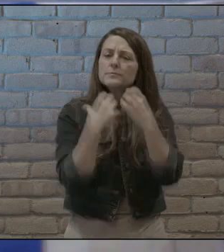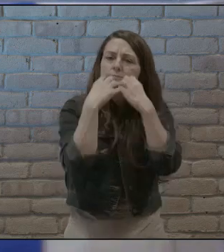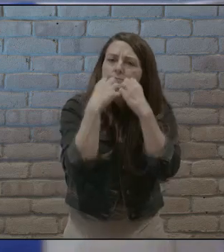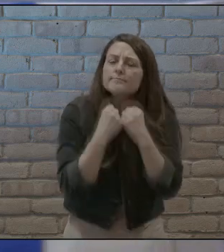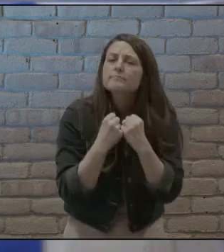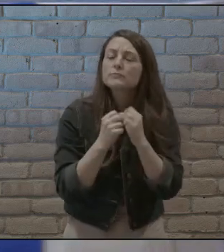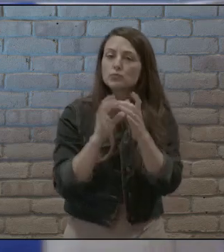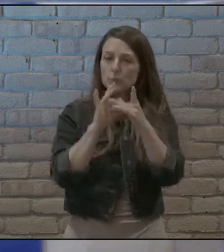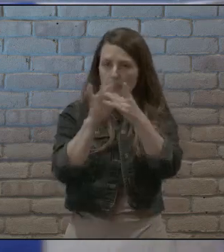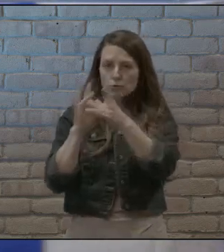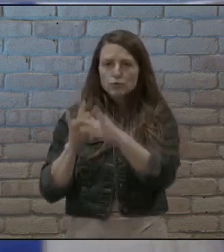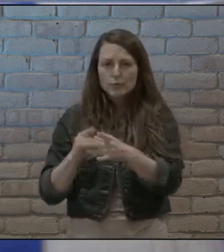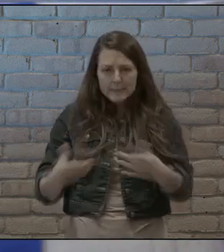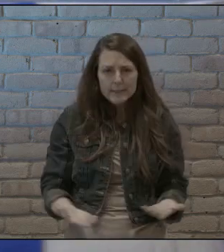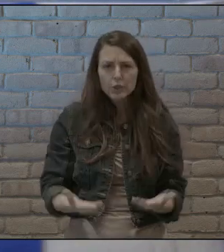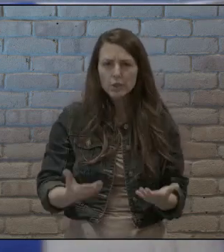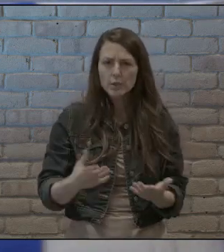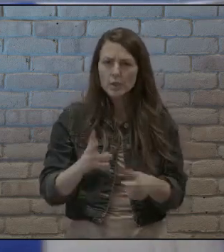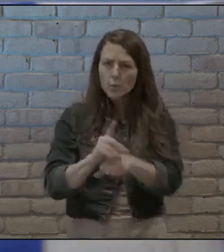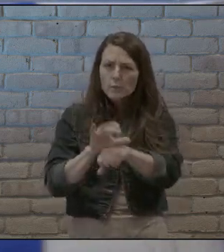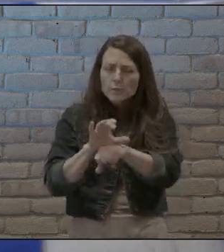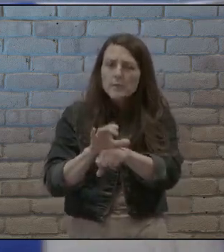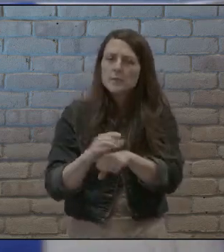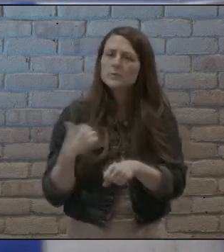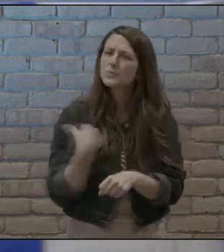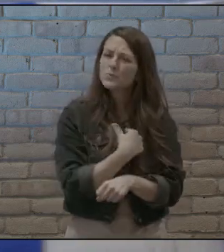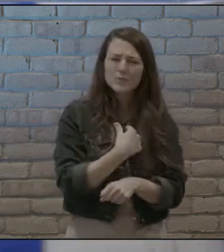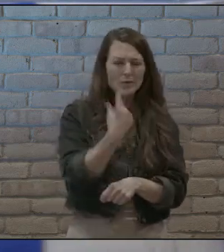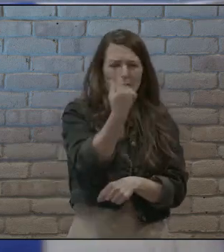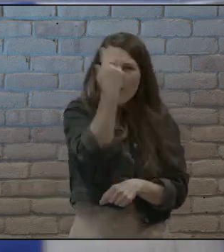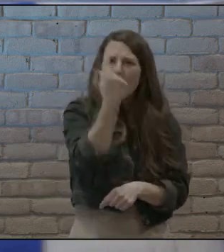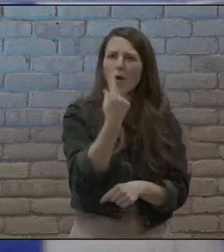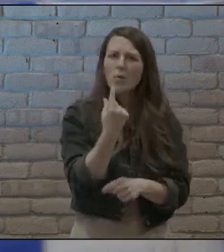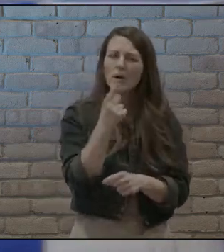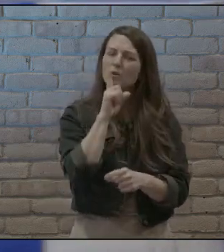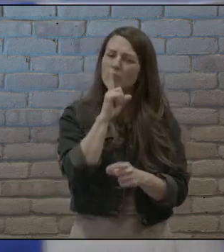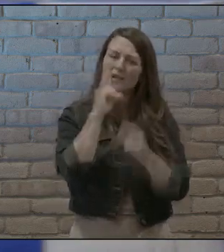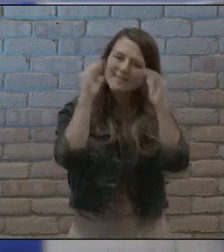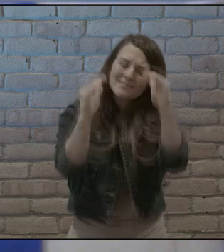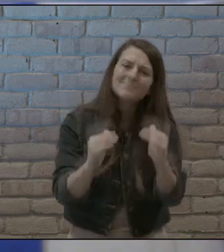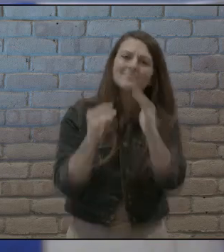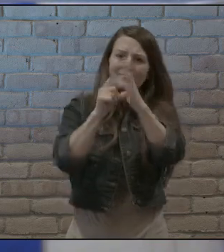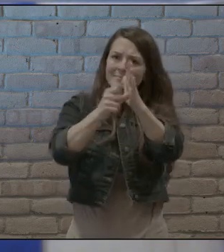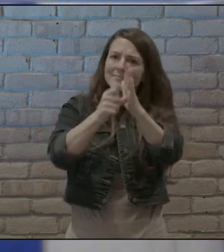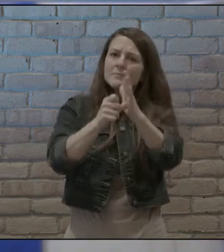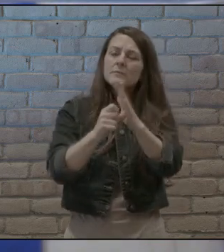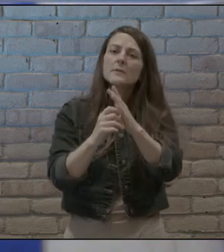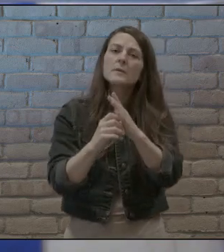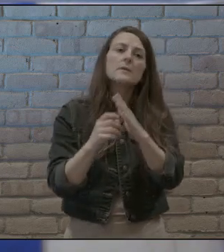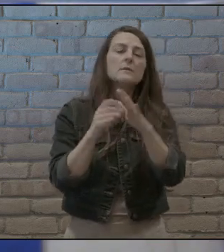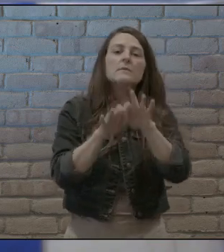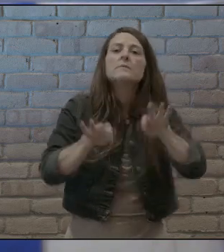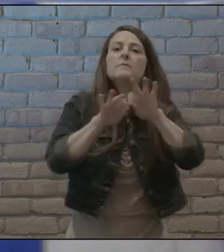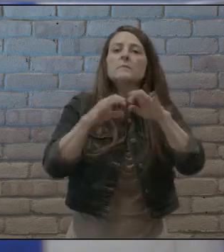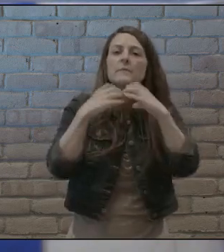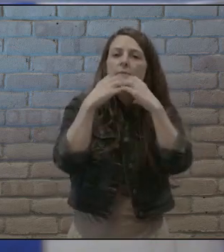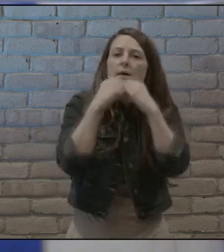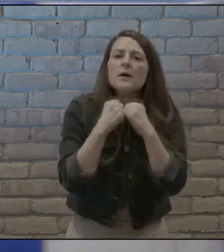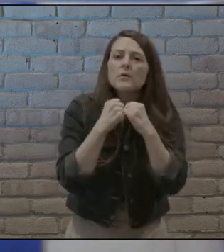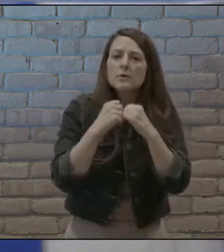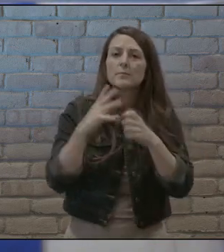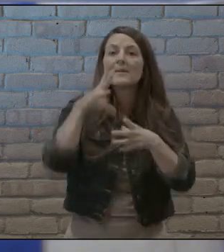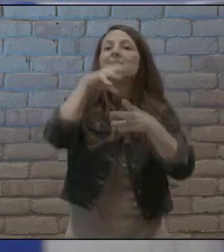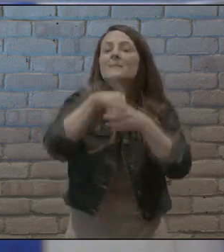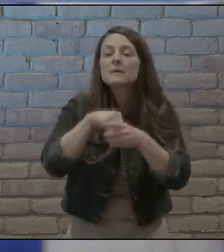relationships. And it's no wonder that we're constantly lifting up the value of being in a small group, of